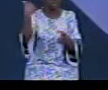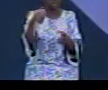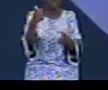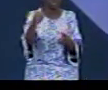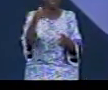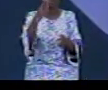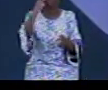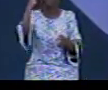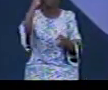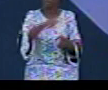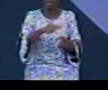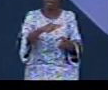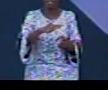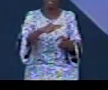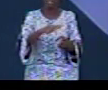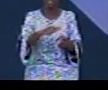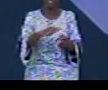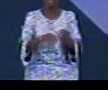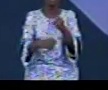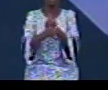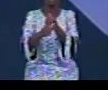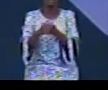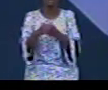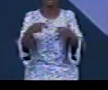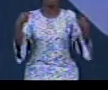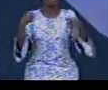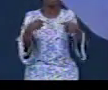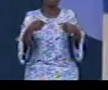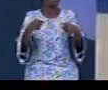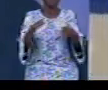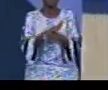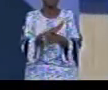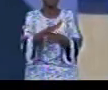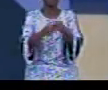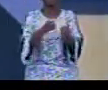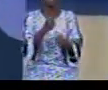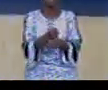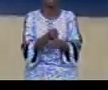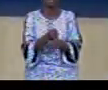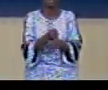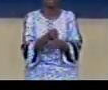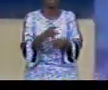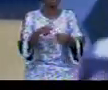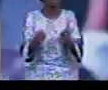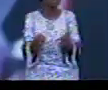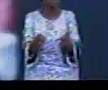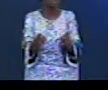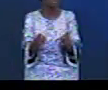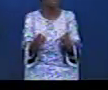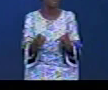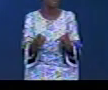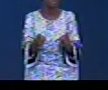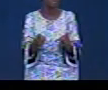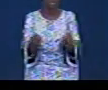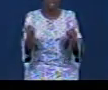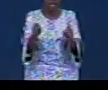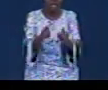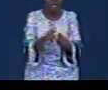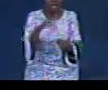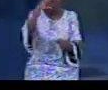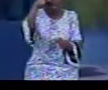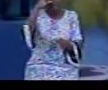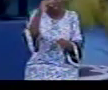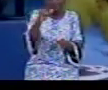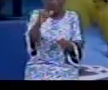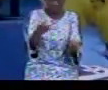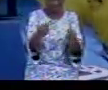bad, terrible, painful years. But as he came, like